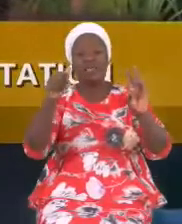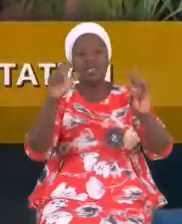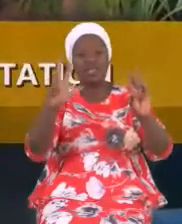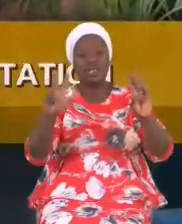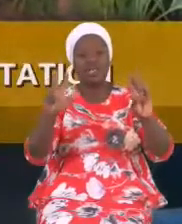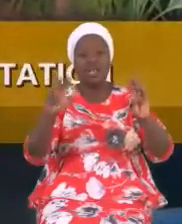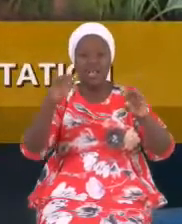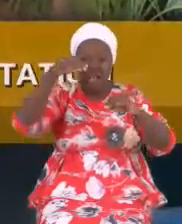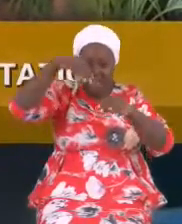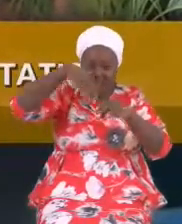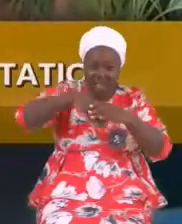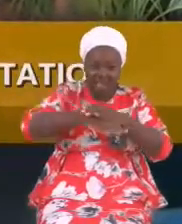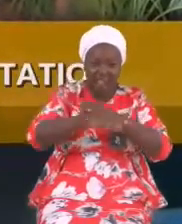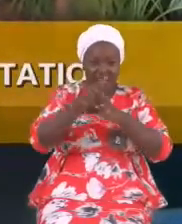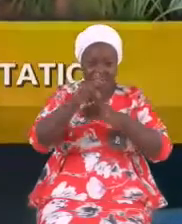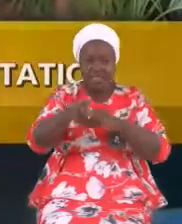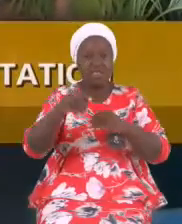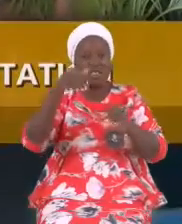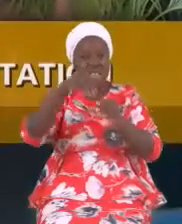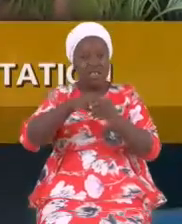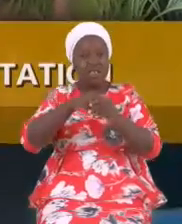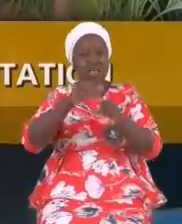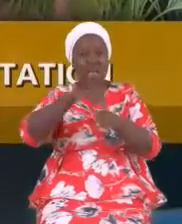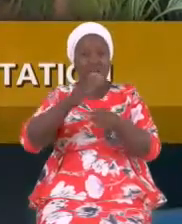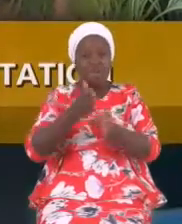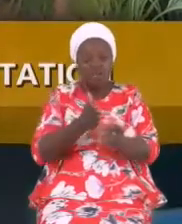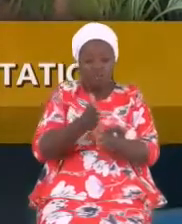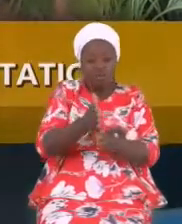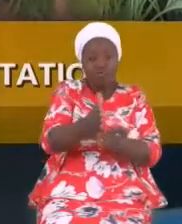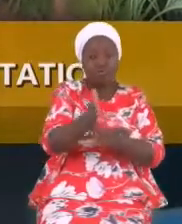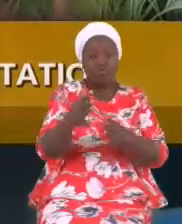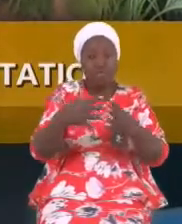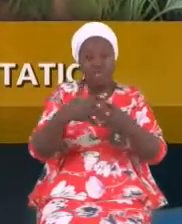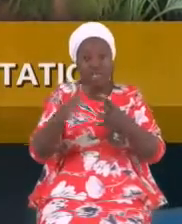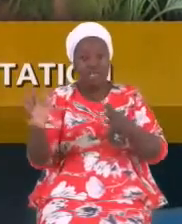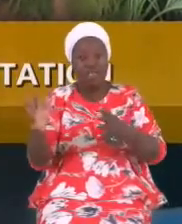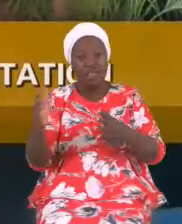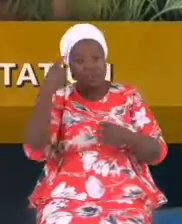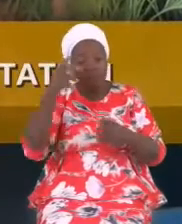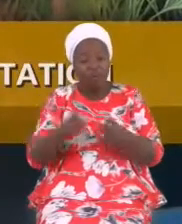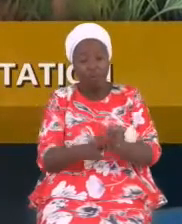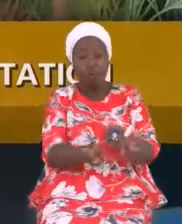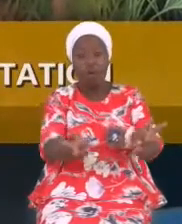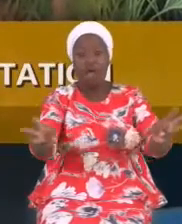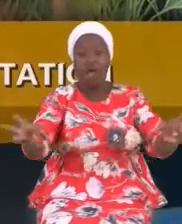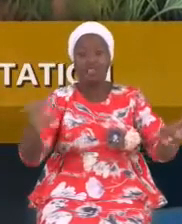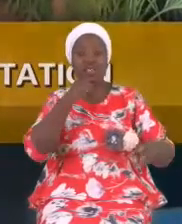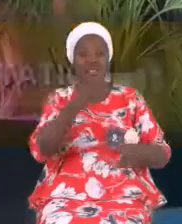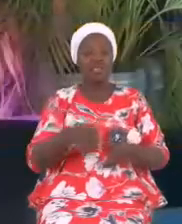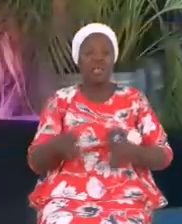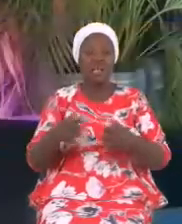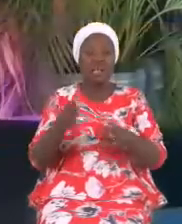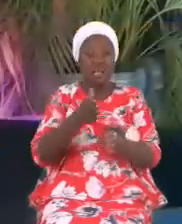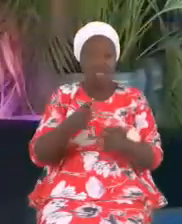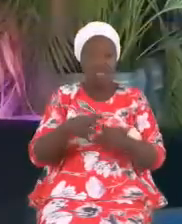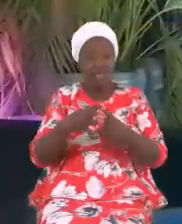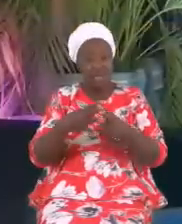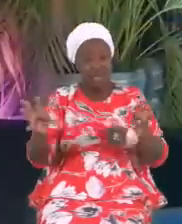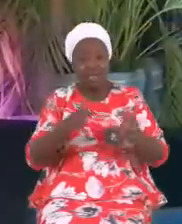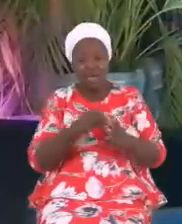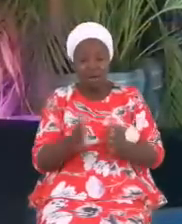the straight gate. For wide is the gate, and broad is the